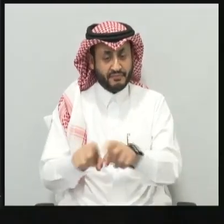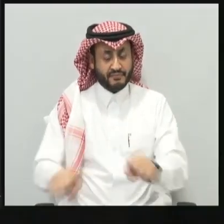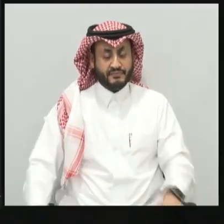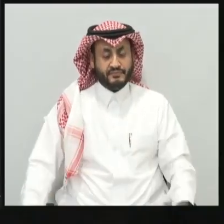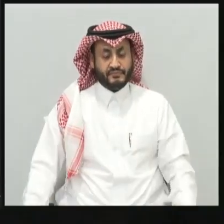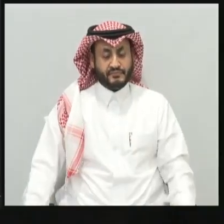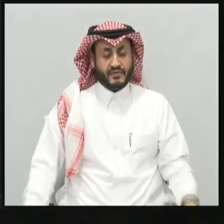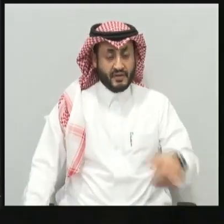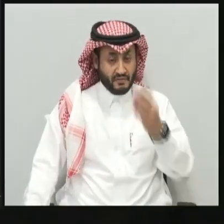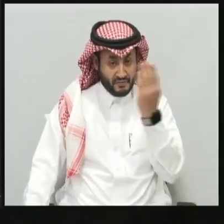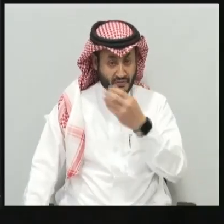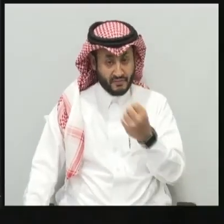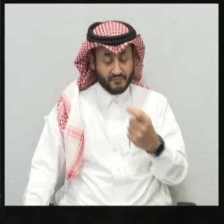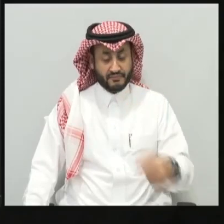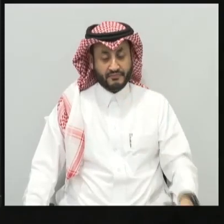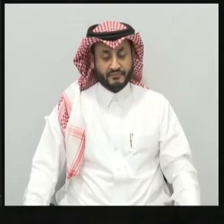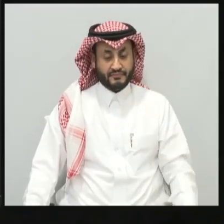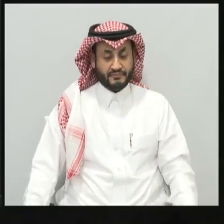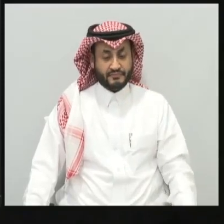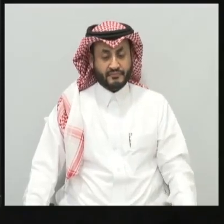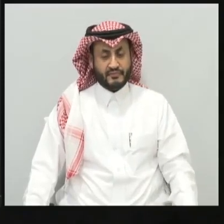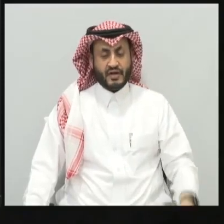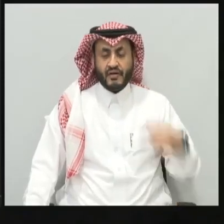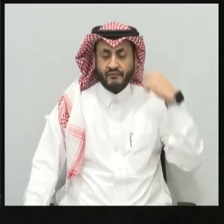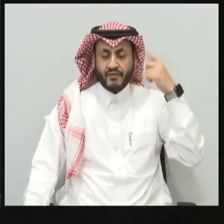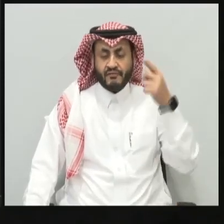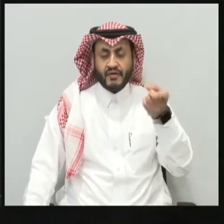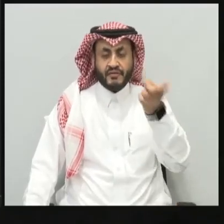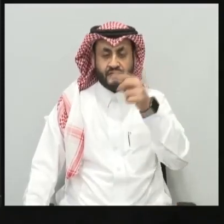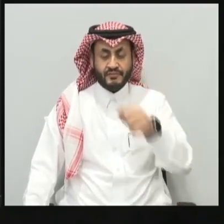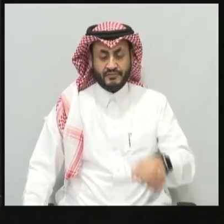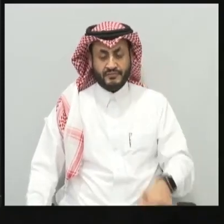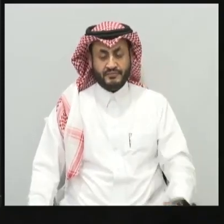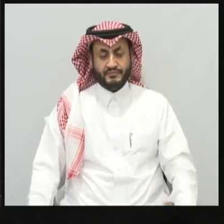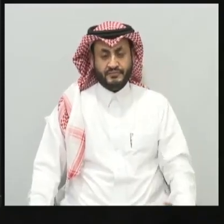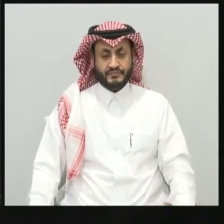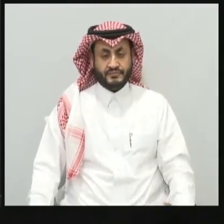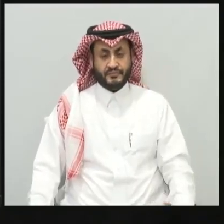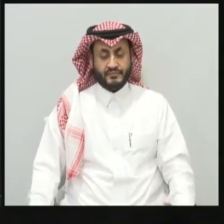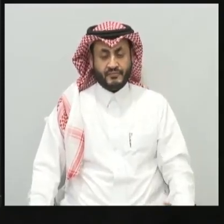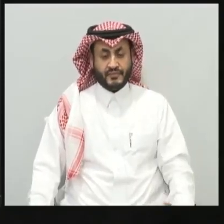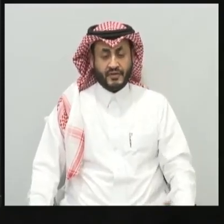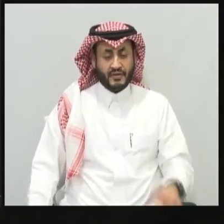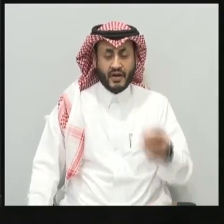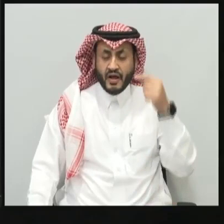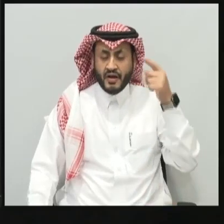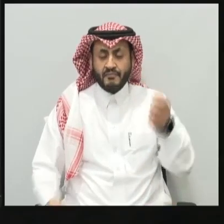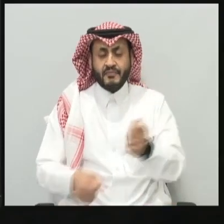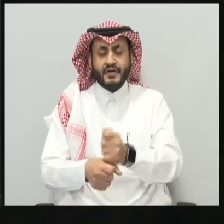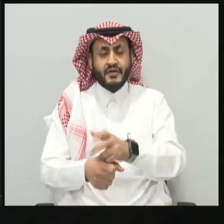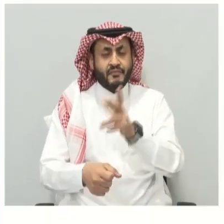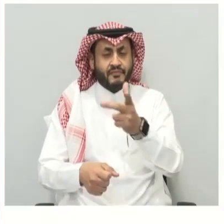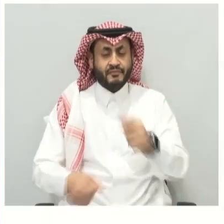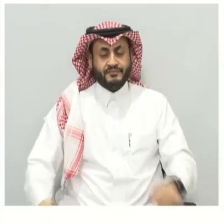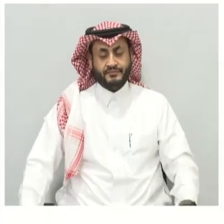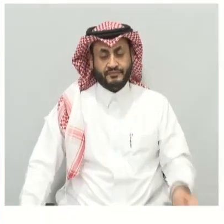text in this book. The first one will be Follow Your Dream and talking about your dream job and making a list of it.